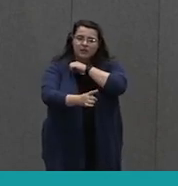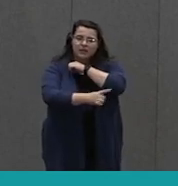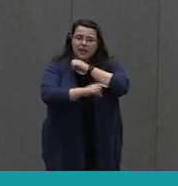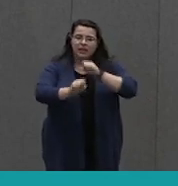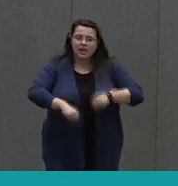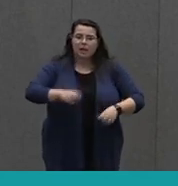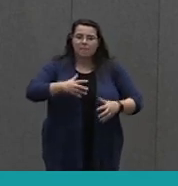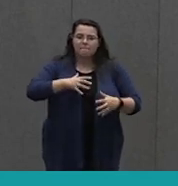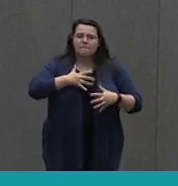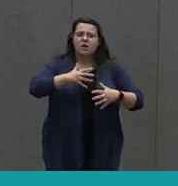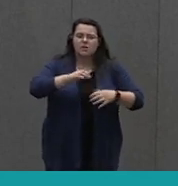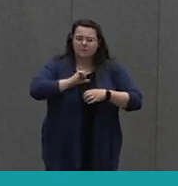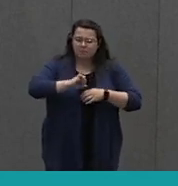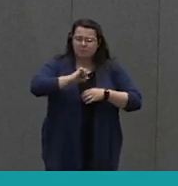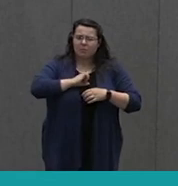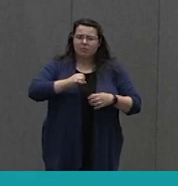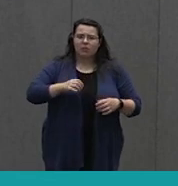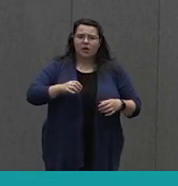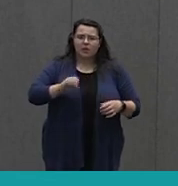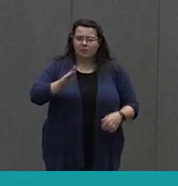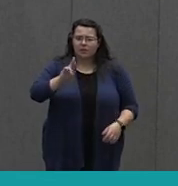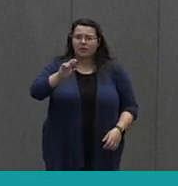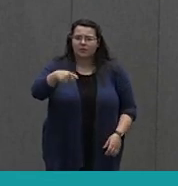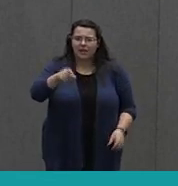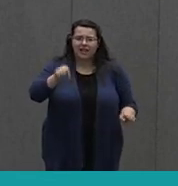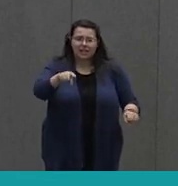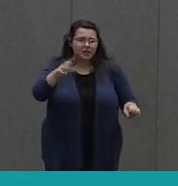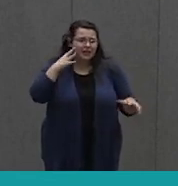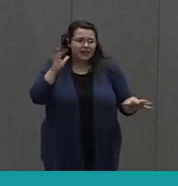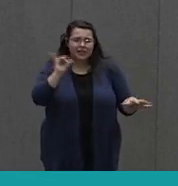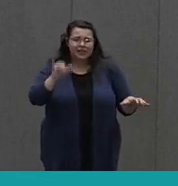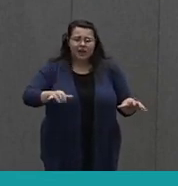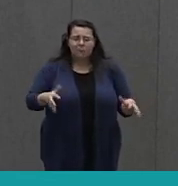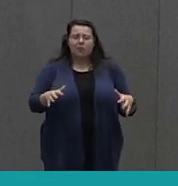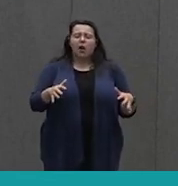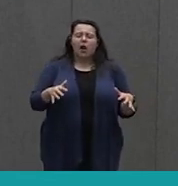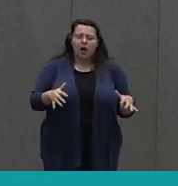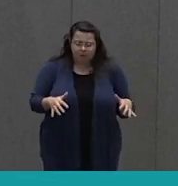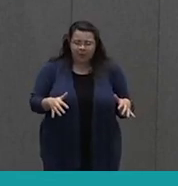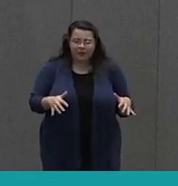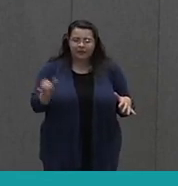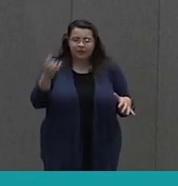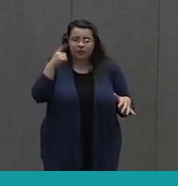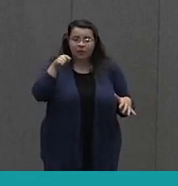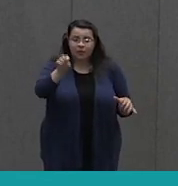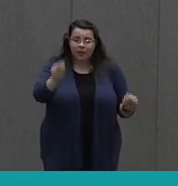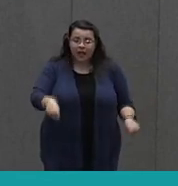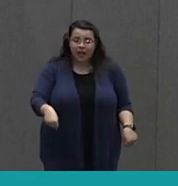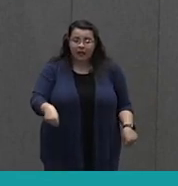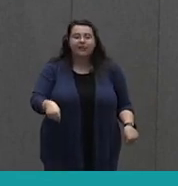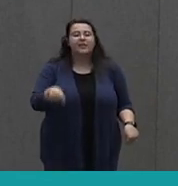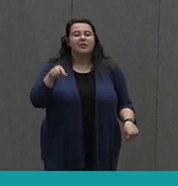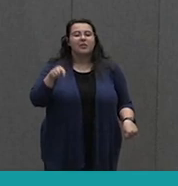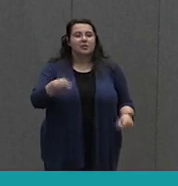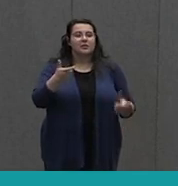the throttle. Give me some gas. Rev me to the